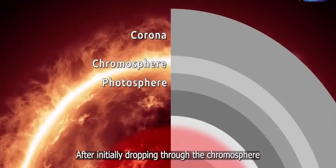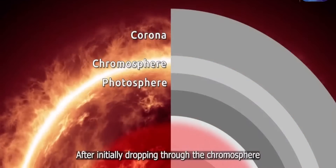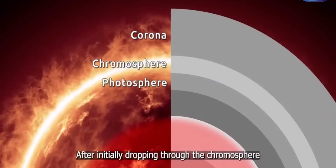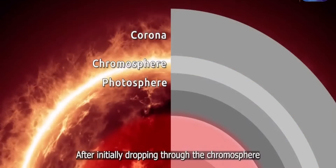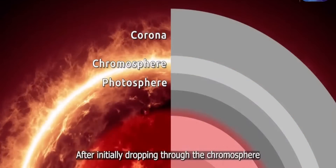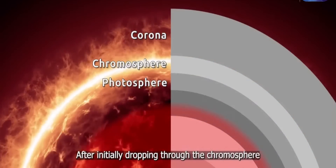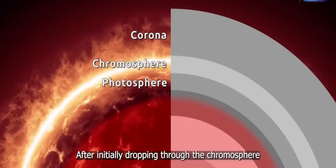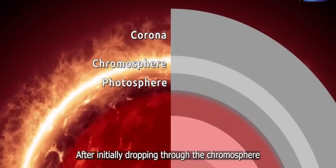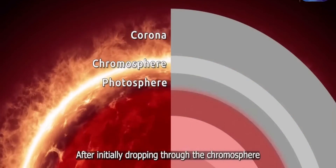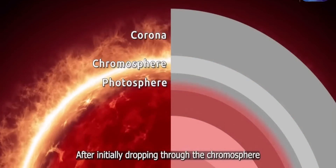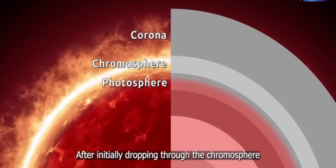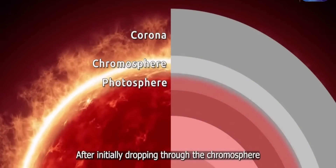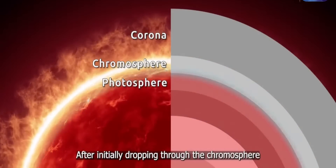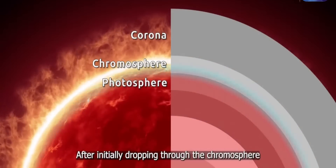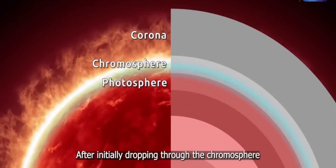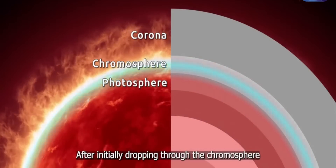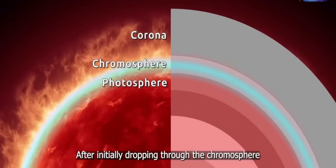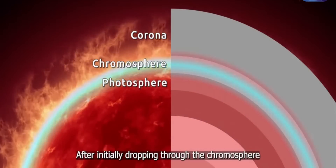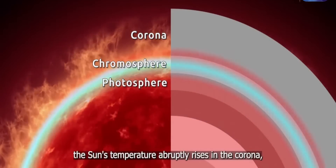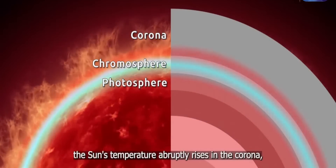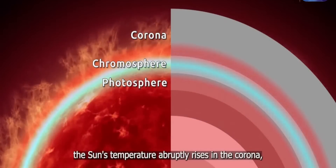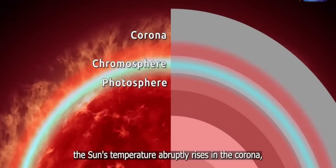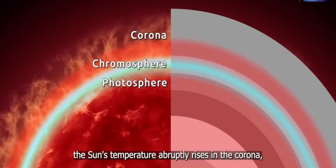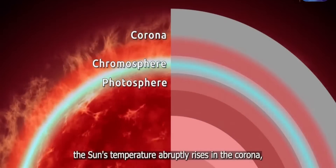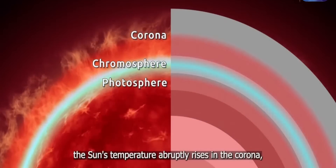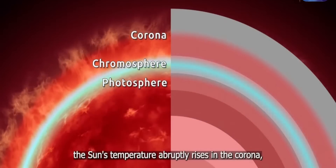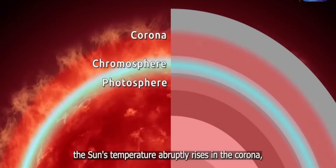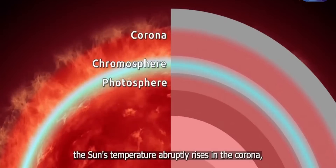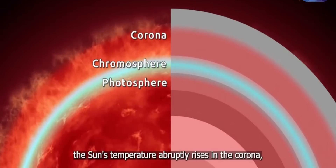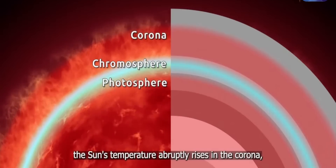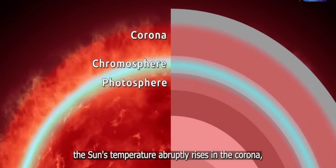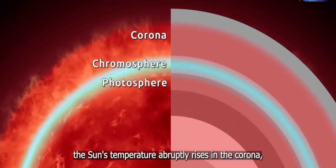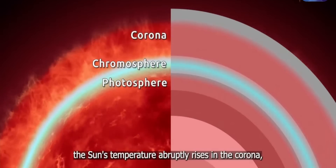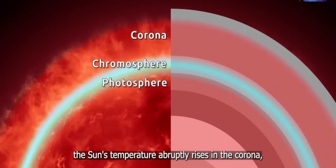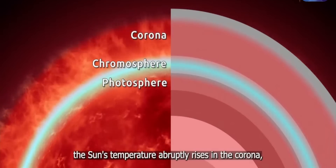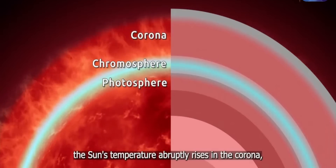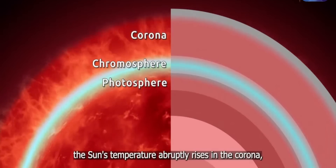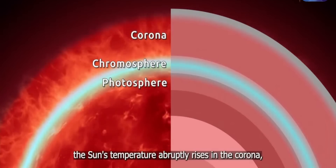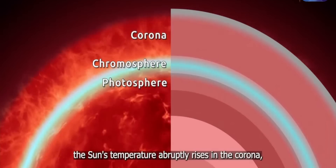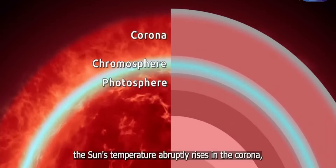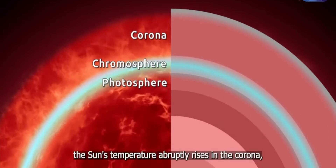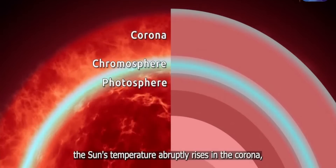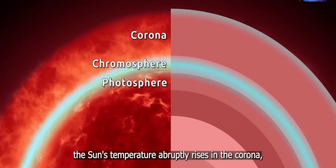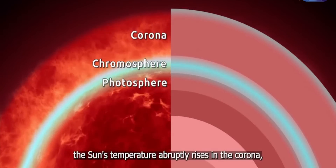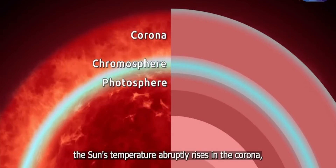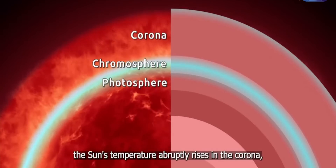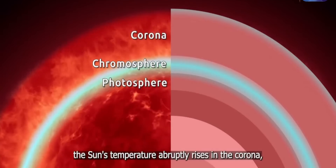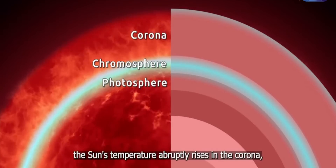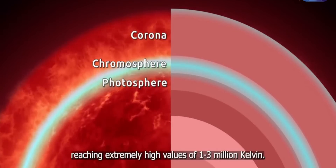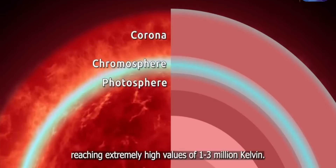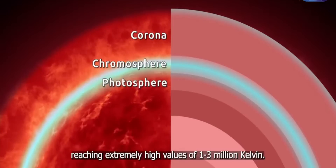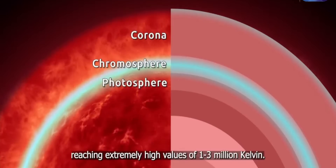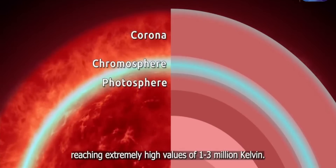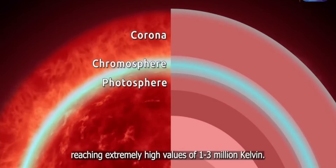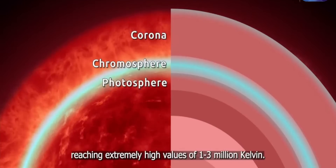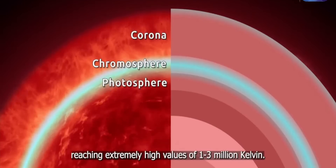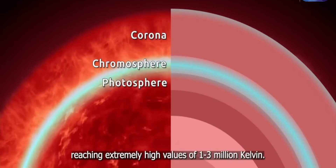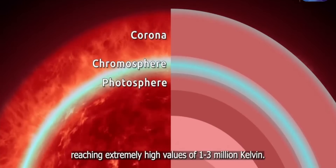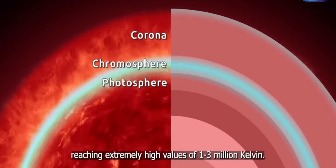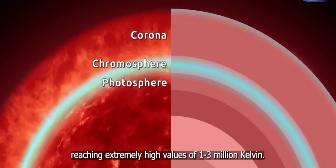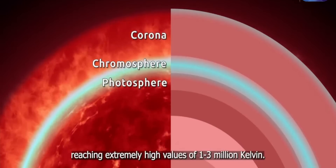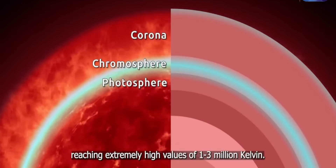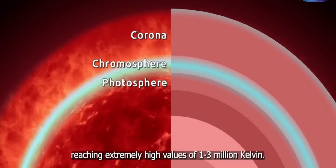After initially dropping through the chromosphere, the Sun's temperature abruptly rises in the corona,